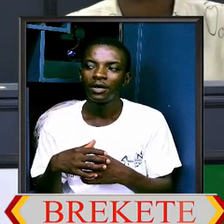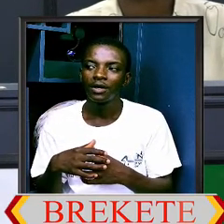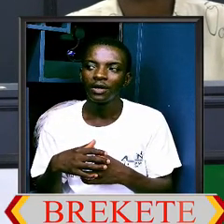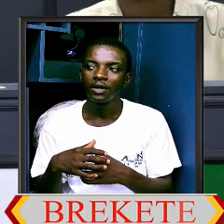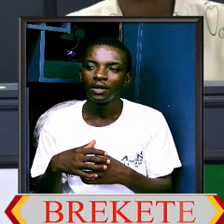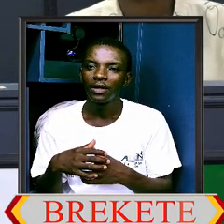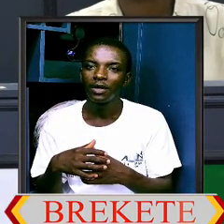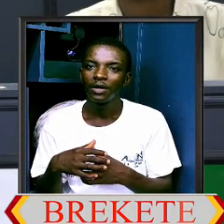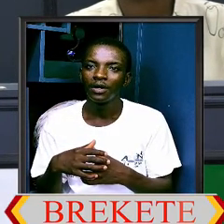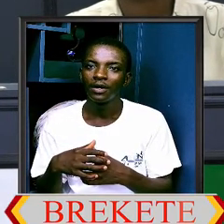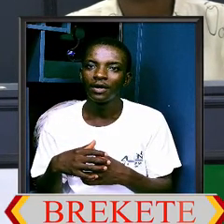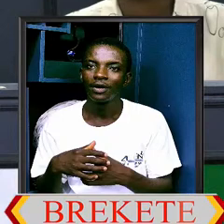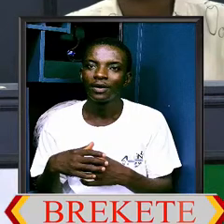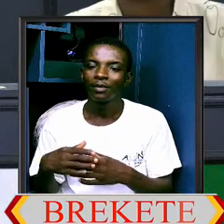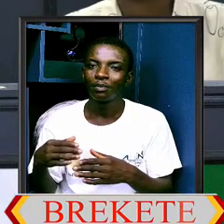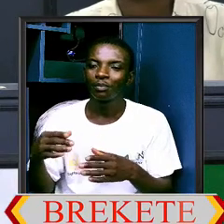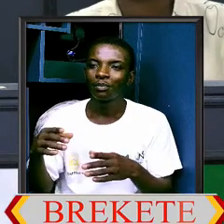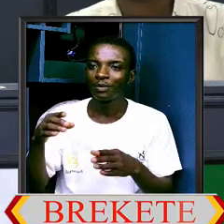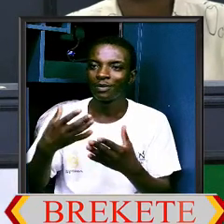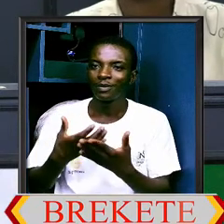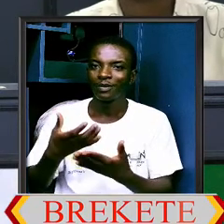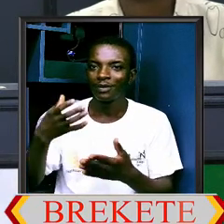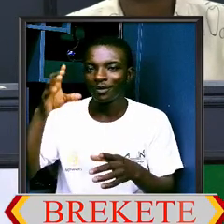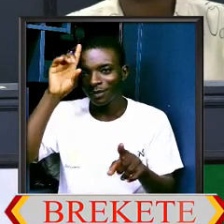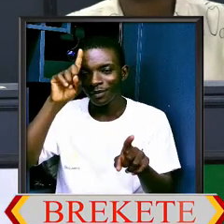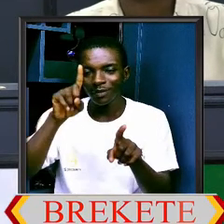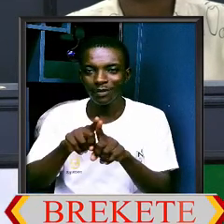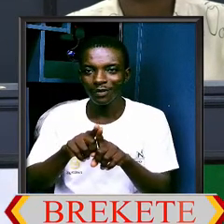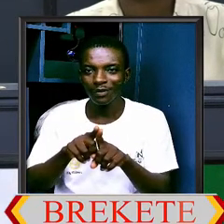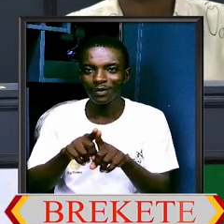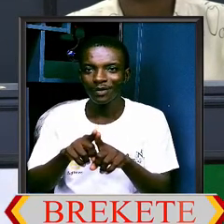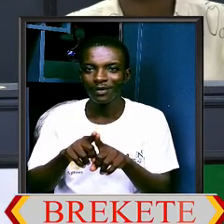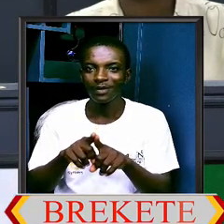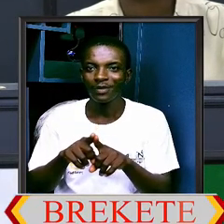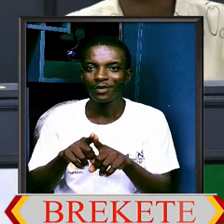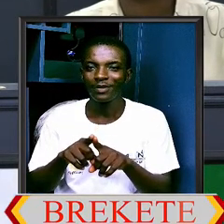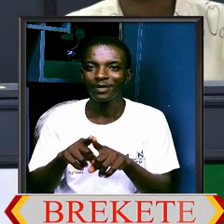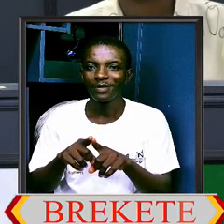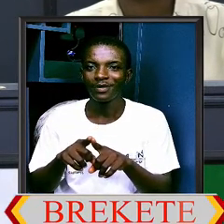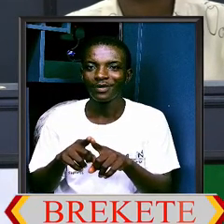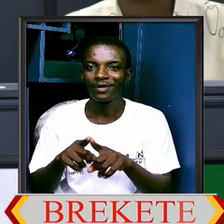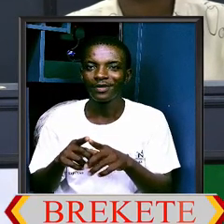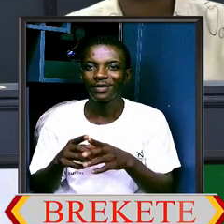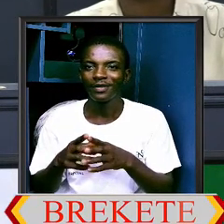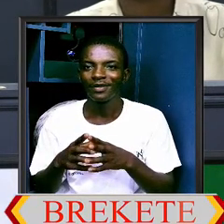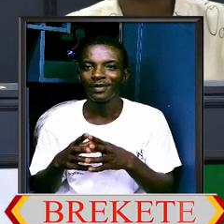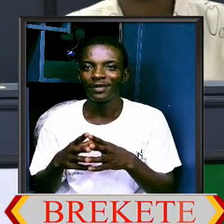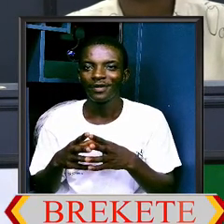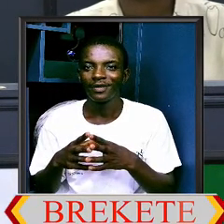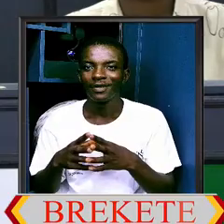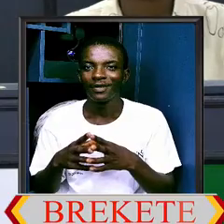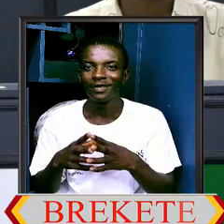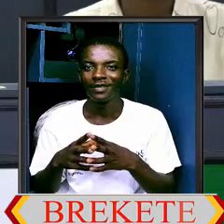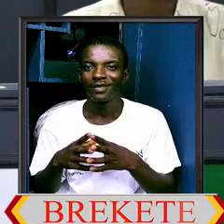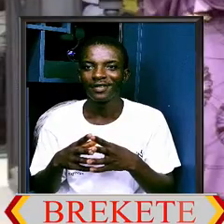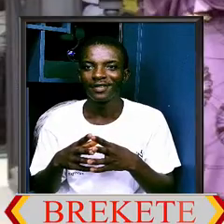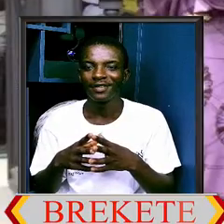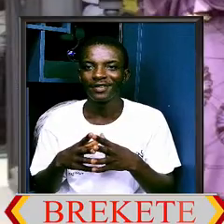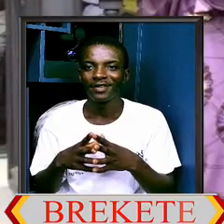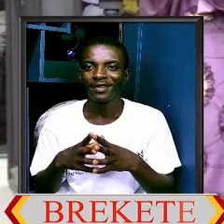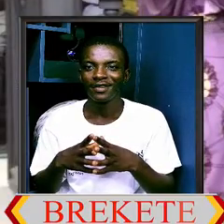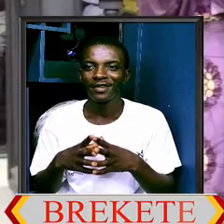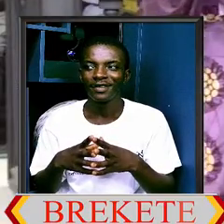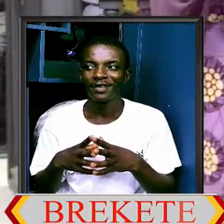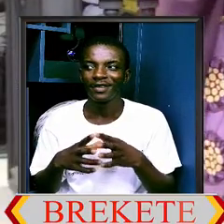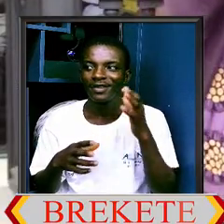my Baba Yaya. So, I hope you didn't one day wonder. You don't do